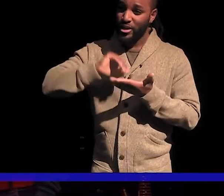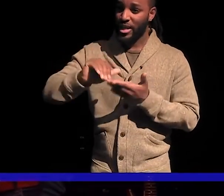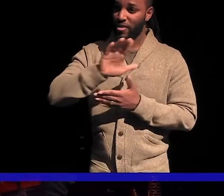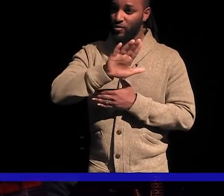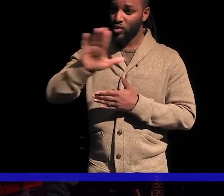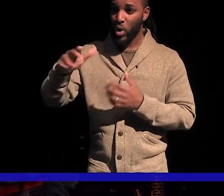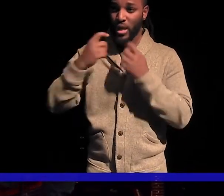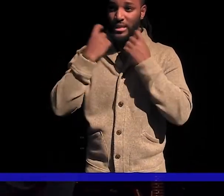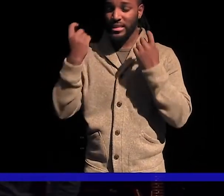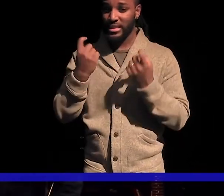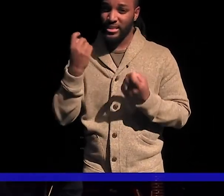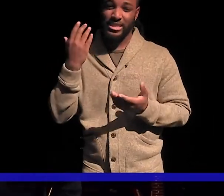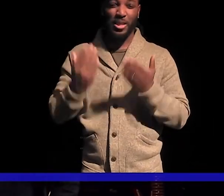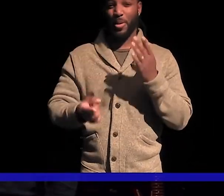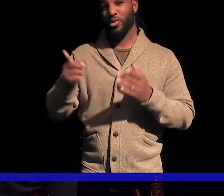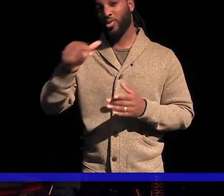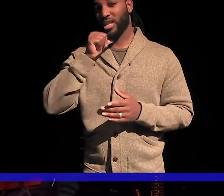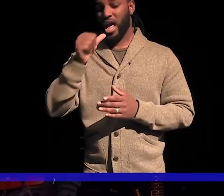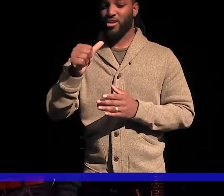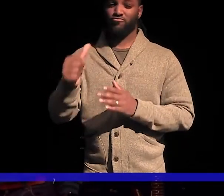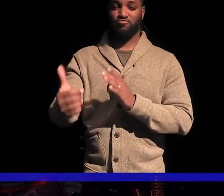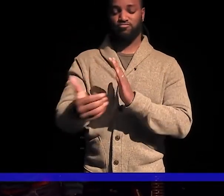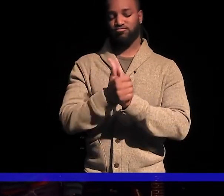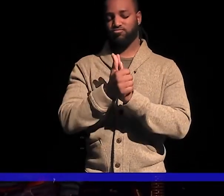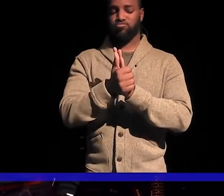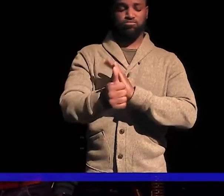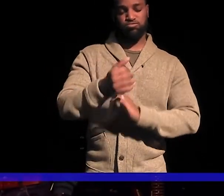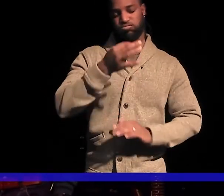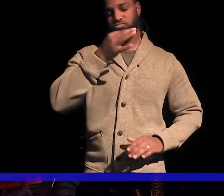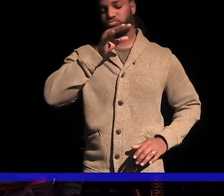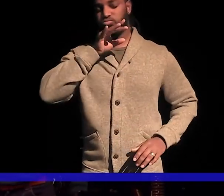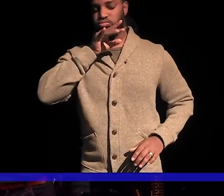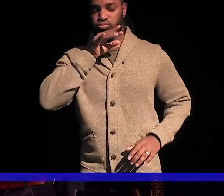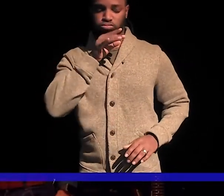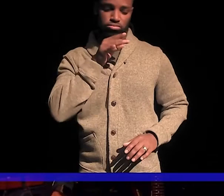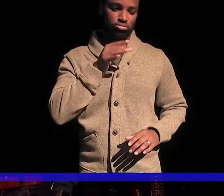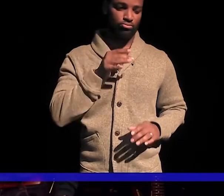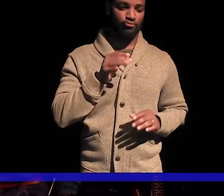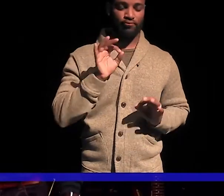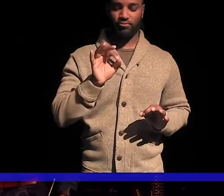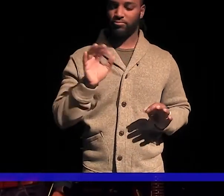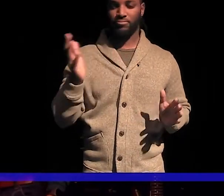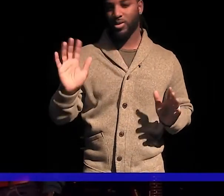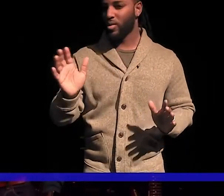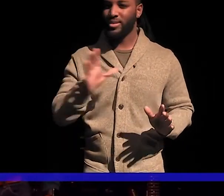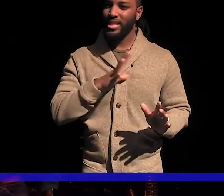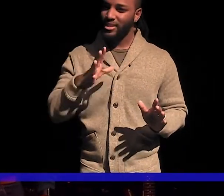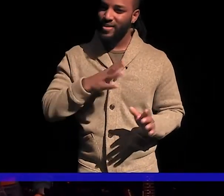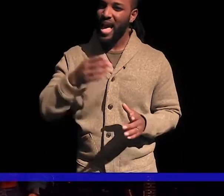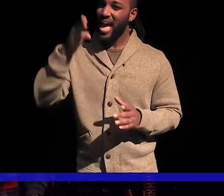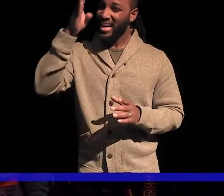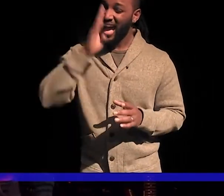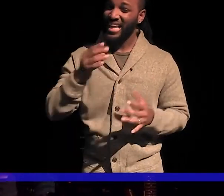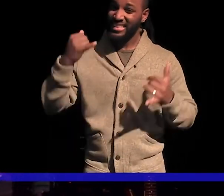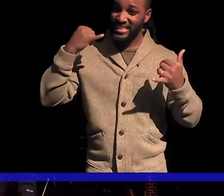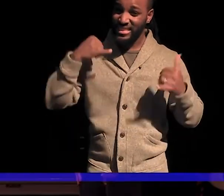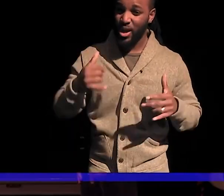even though you might not be a gifted evangelist, you are still called to give witness to the goodness of God in your